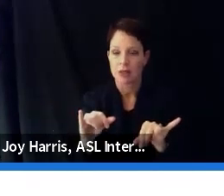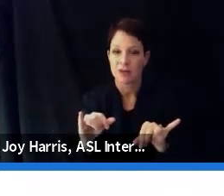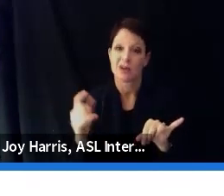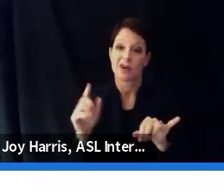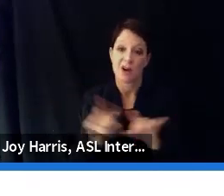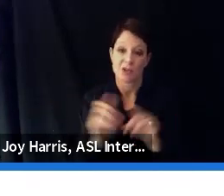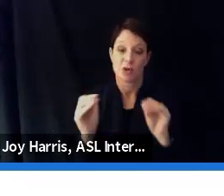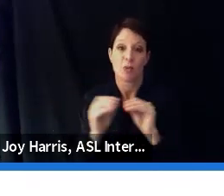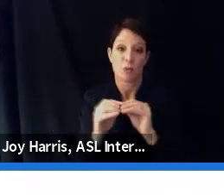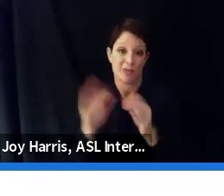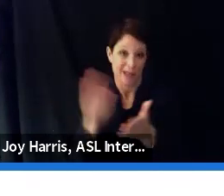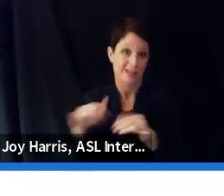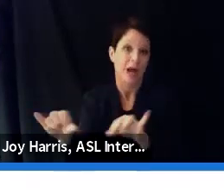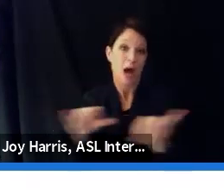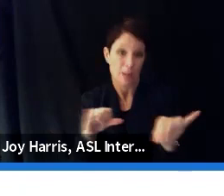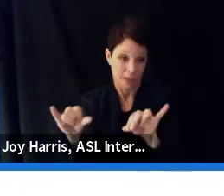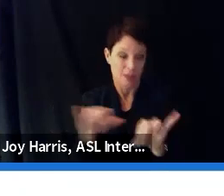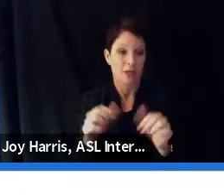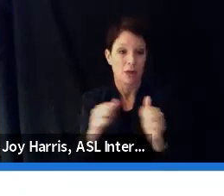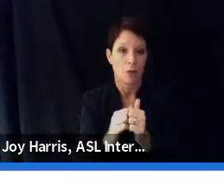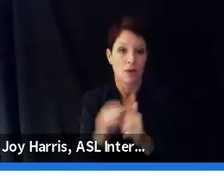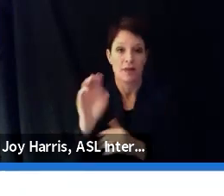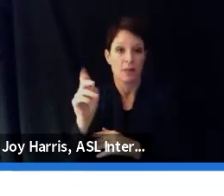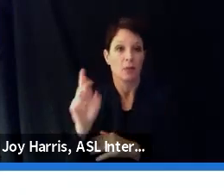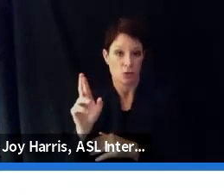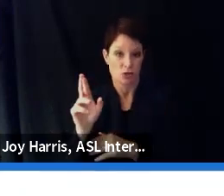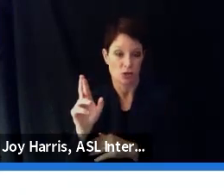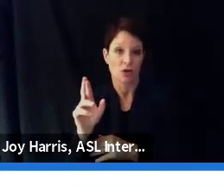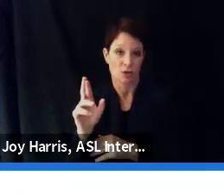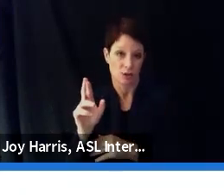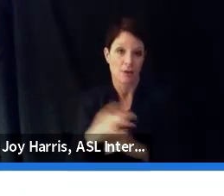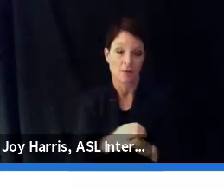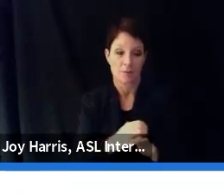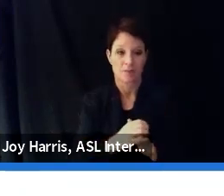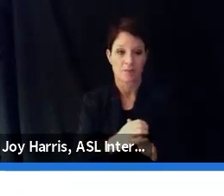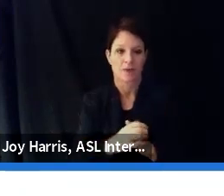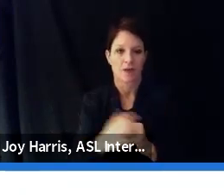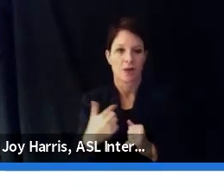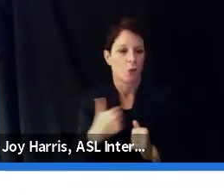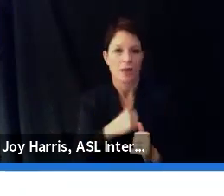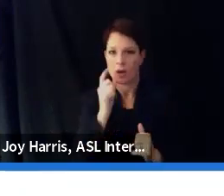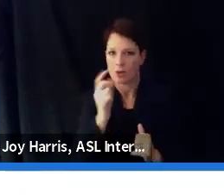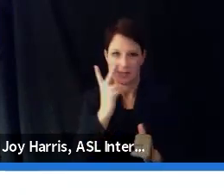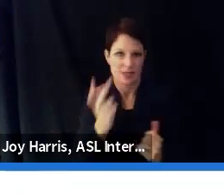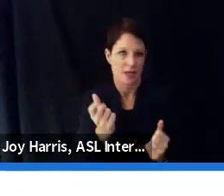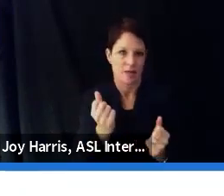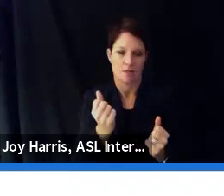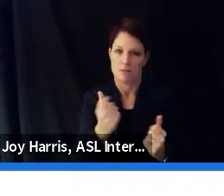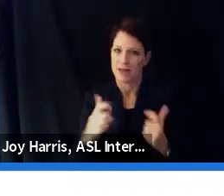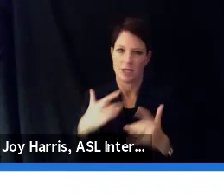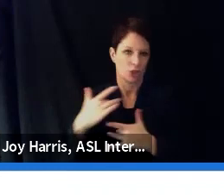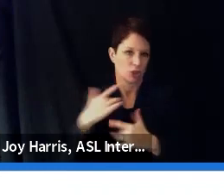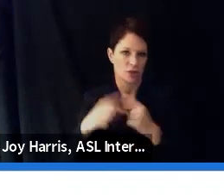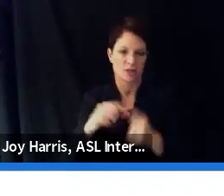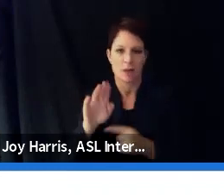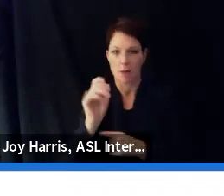less common with the booster dose than the initial dose. So we're really not seeing anything concerning with the